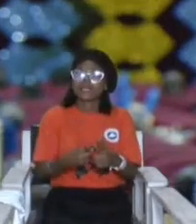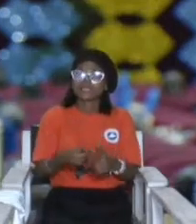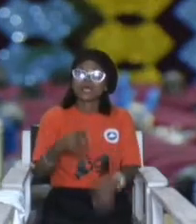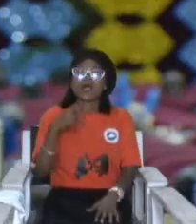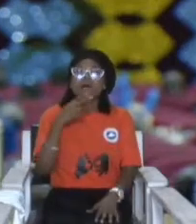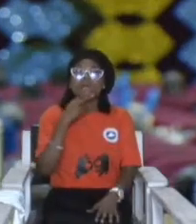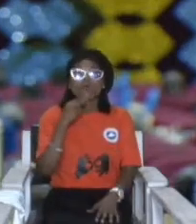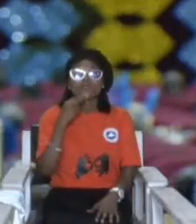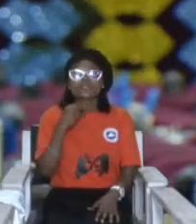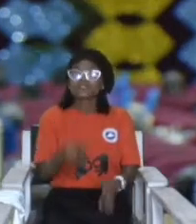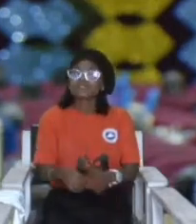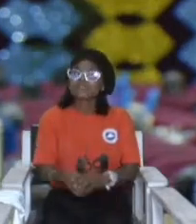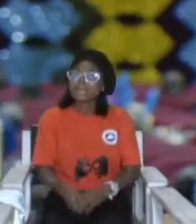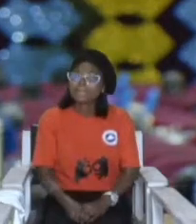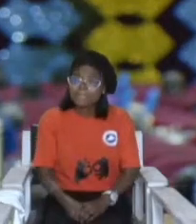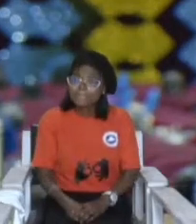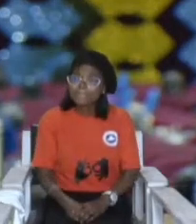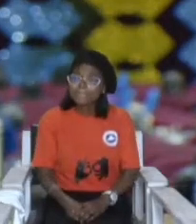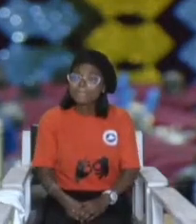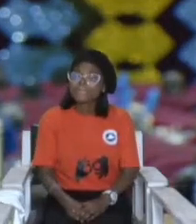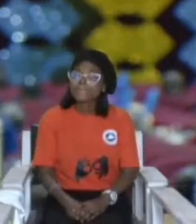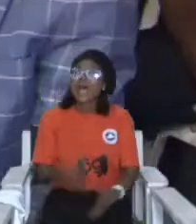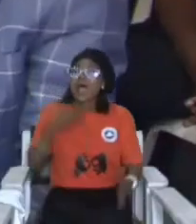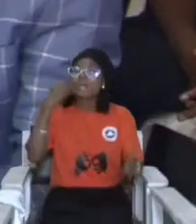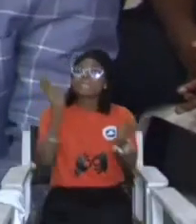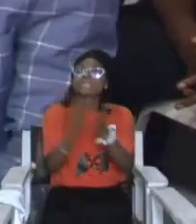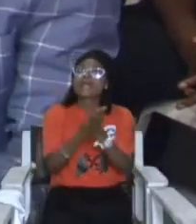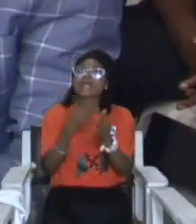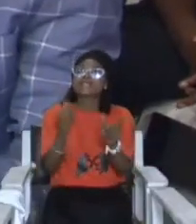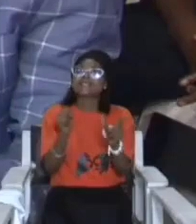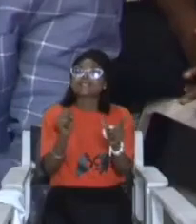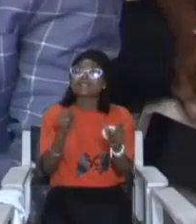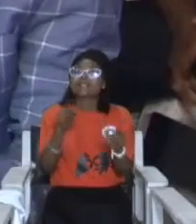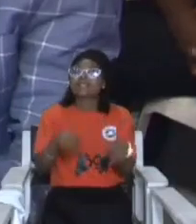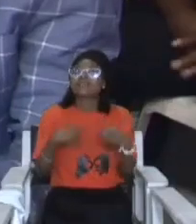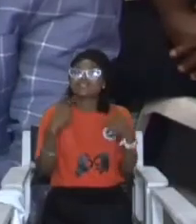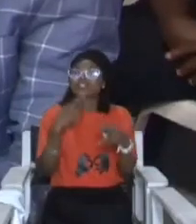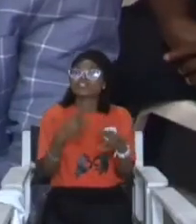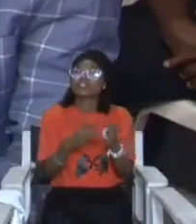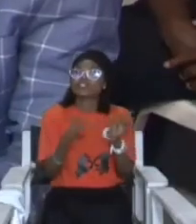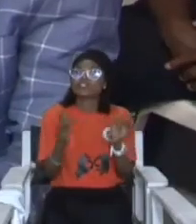Praise the Lord. Praise the living Jesus.